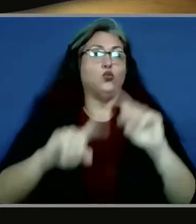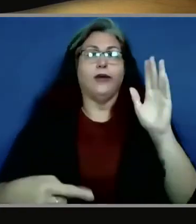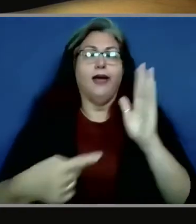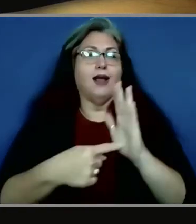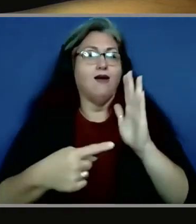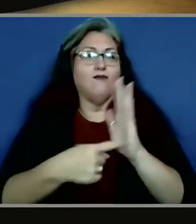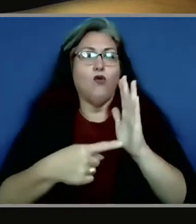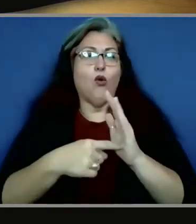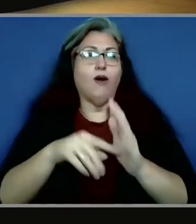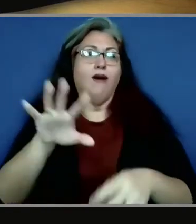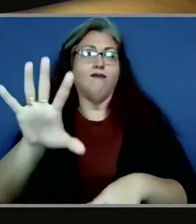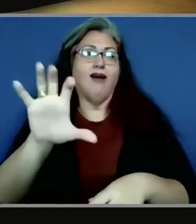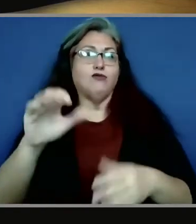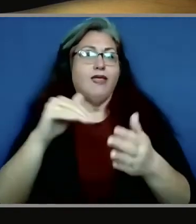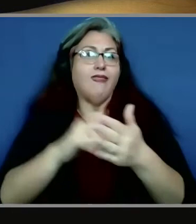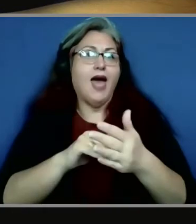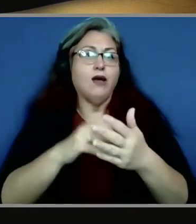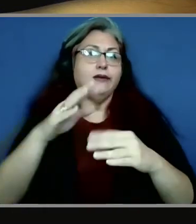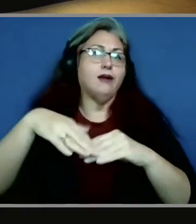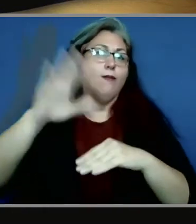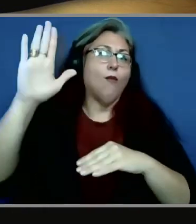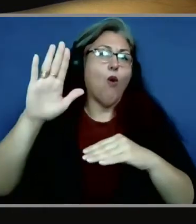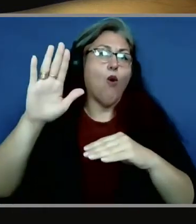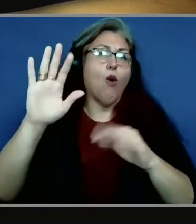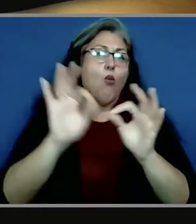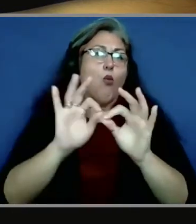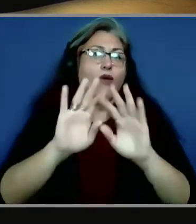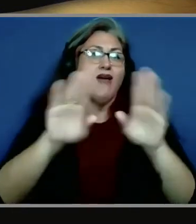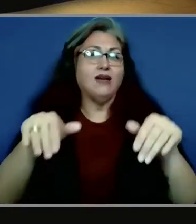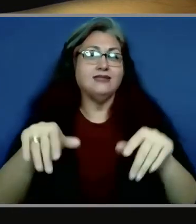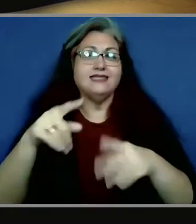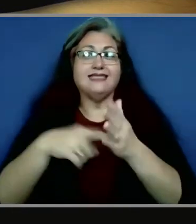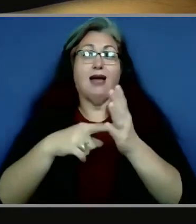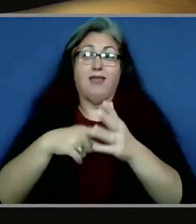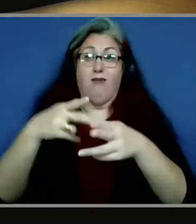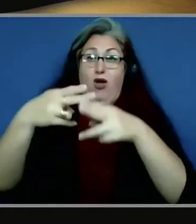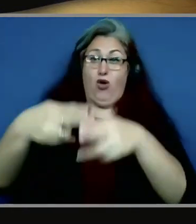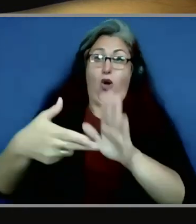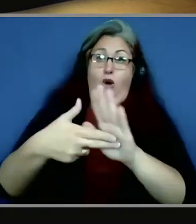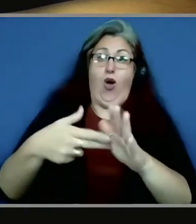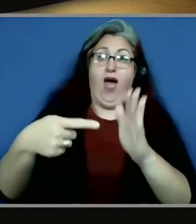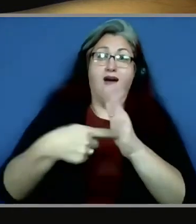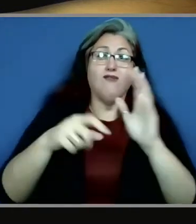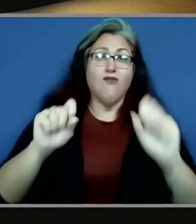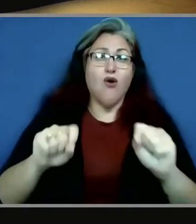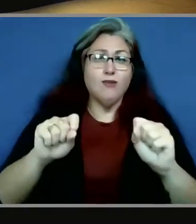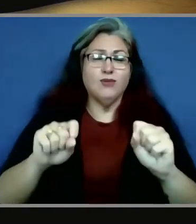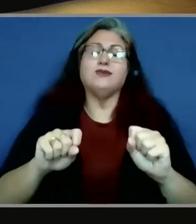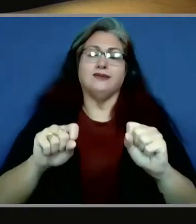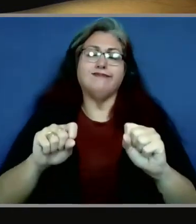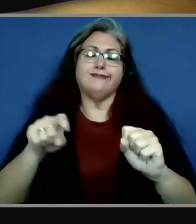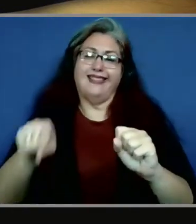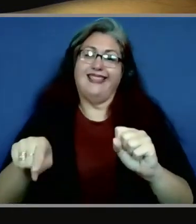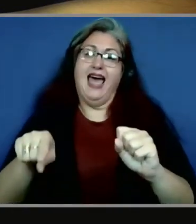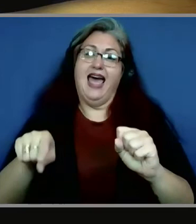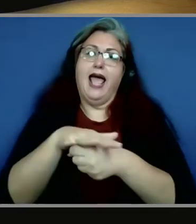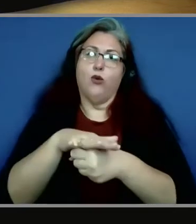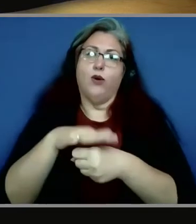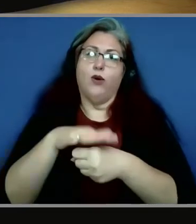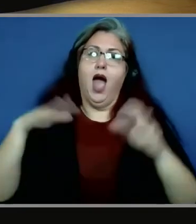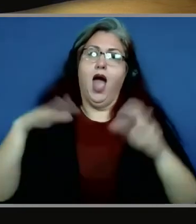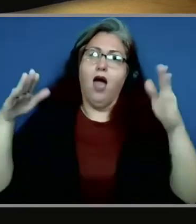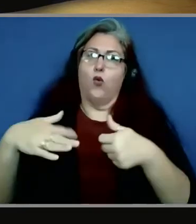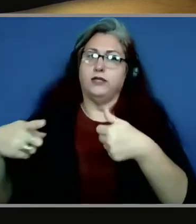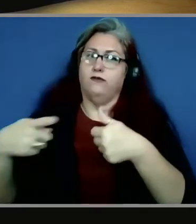these 500,000 or more houses, which are sometimes defined as affordable. So that's the area I would primarily focus on